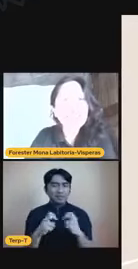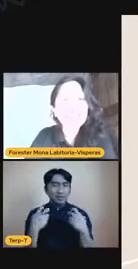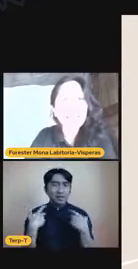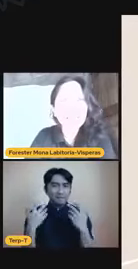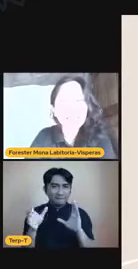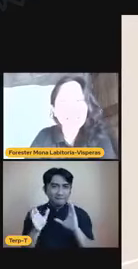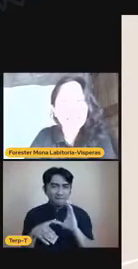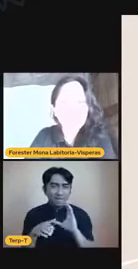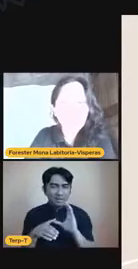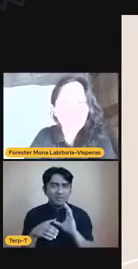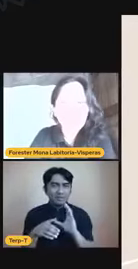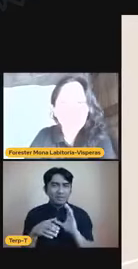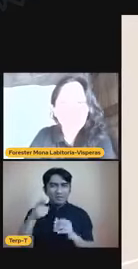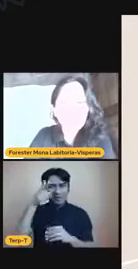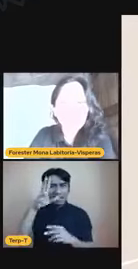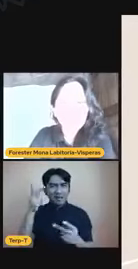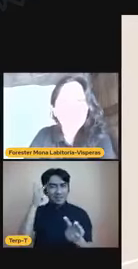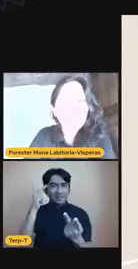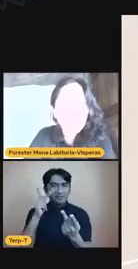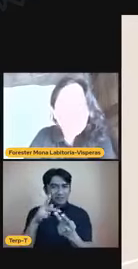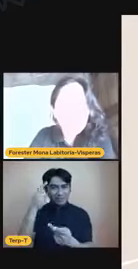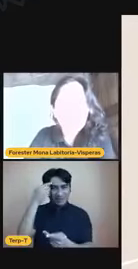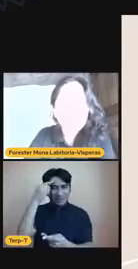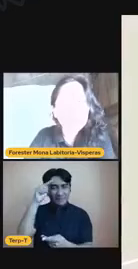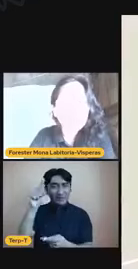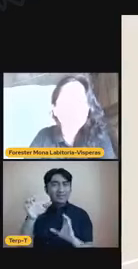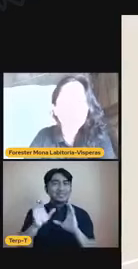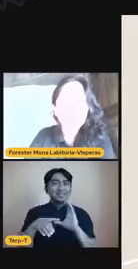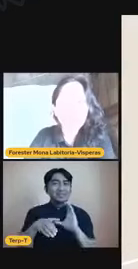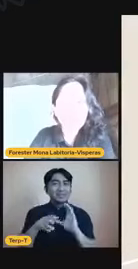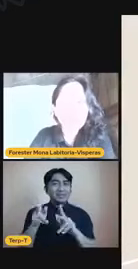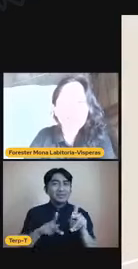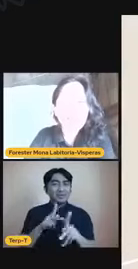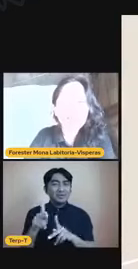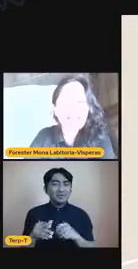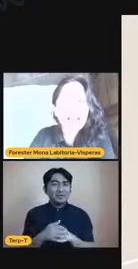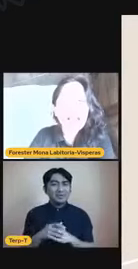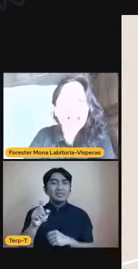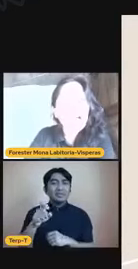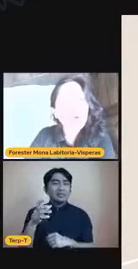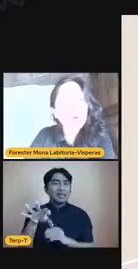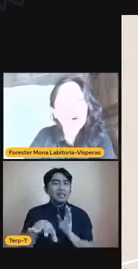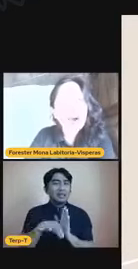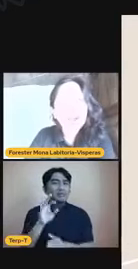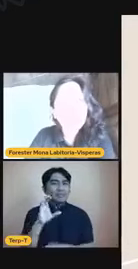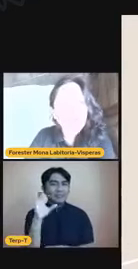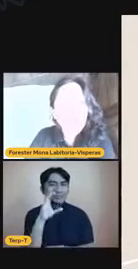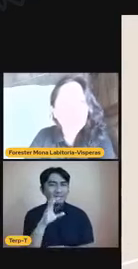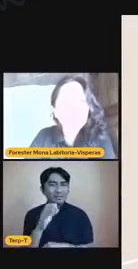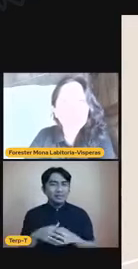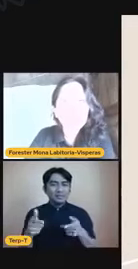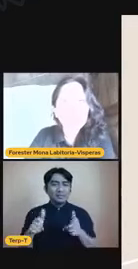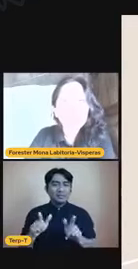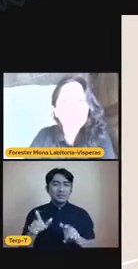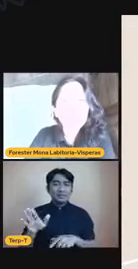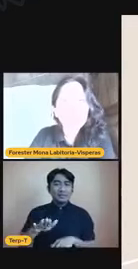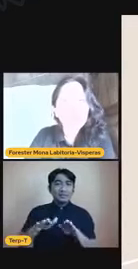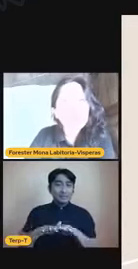natin, may purpose din si God for them. So, we just need to find that. Allow our